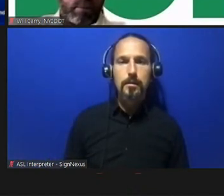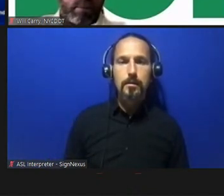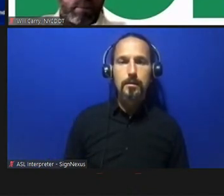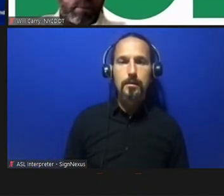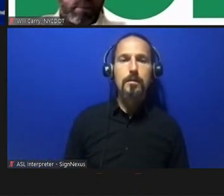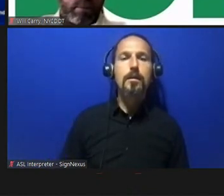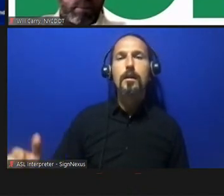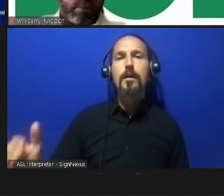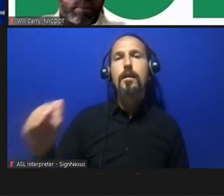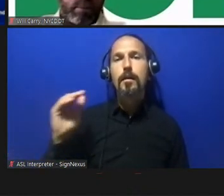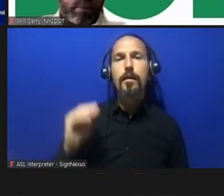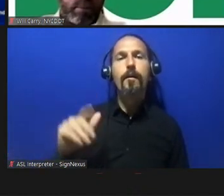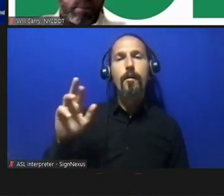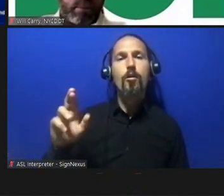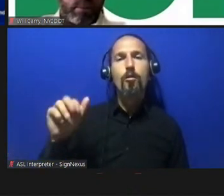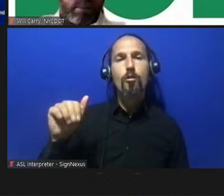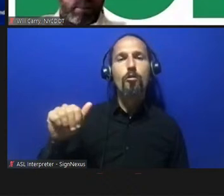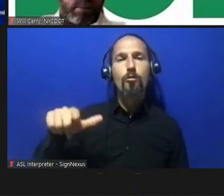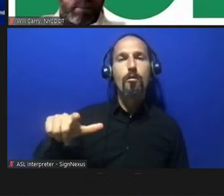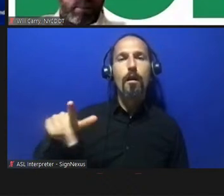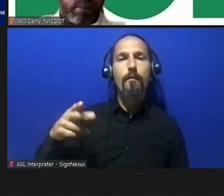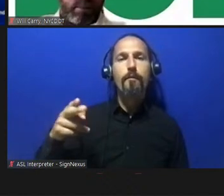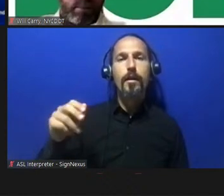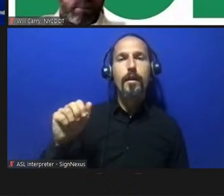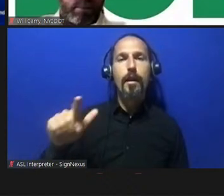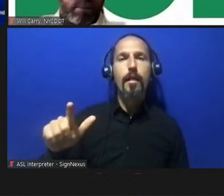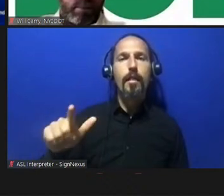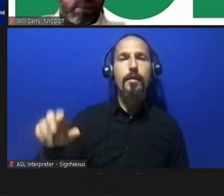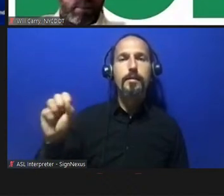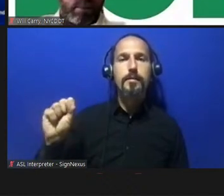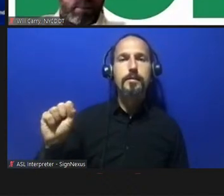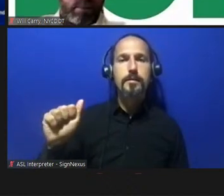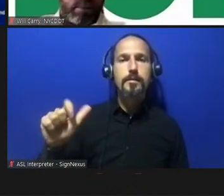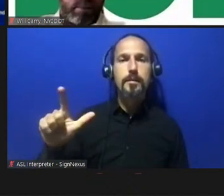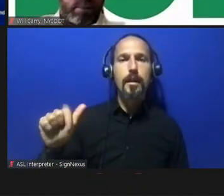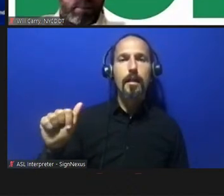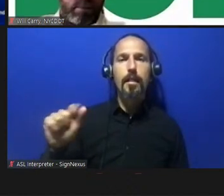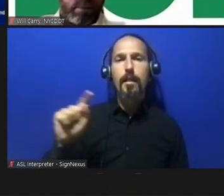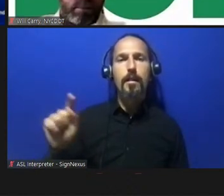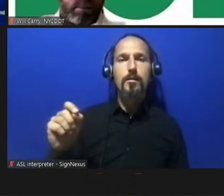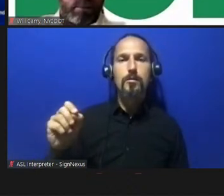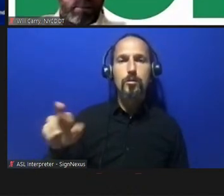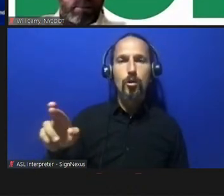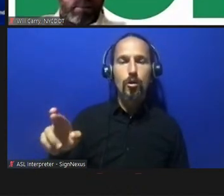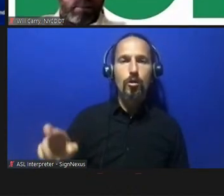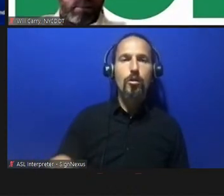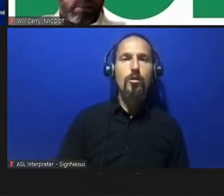the next speaker is rafael salazar followed by geraldine fredericks